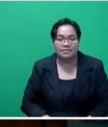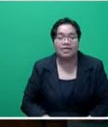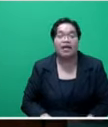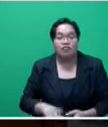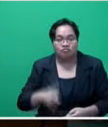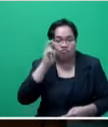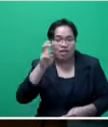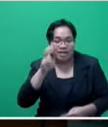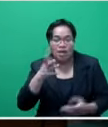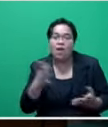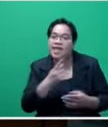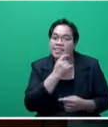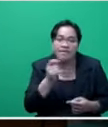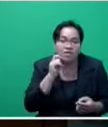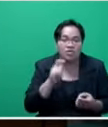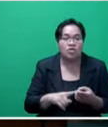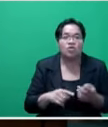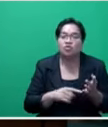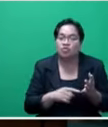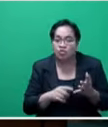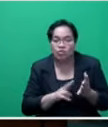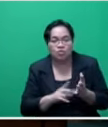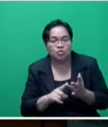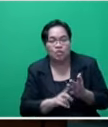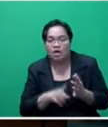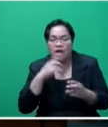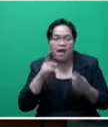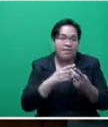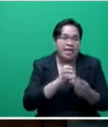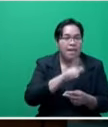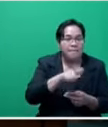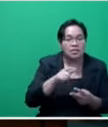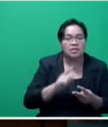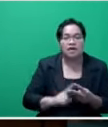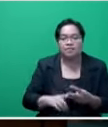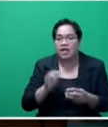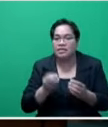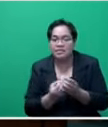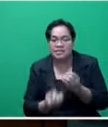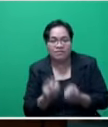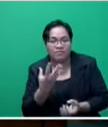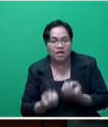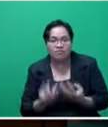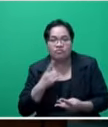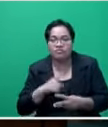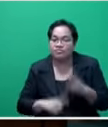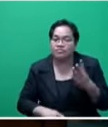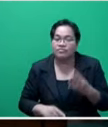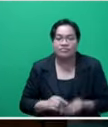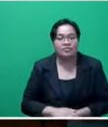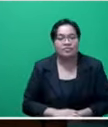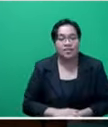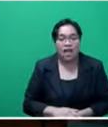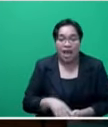with trainings conducted in Tabeuni and two more trainings be conducted in Lambasa and Sausau respectively. The ministry